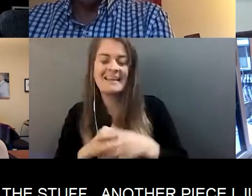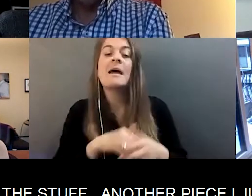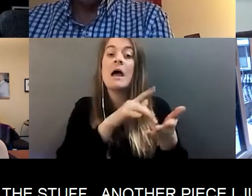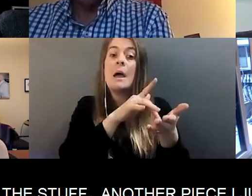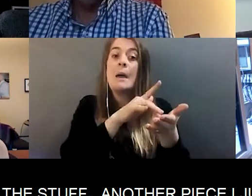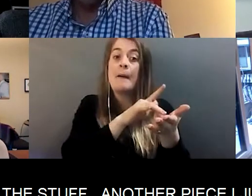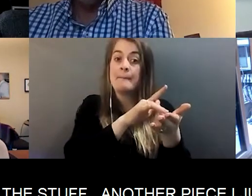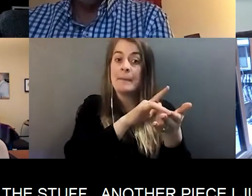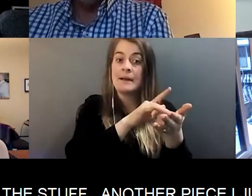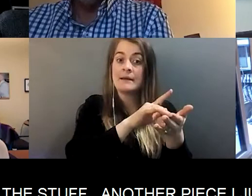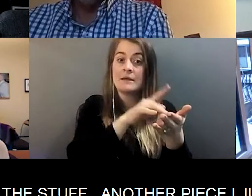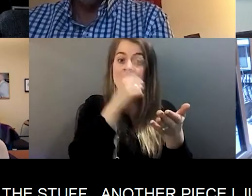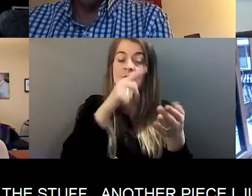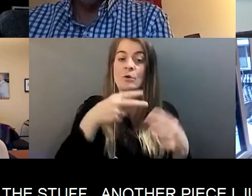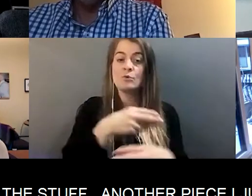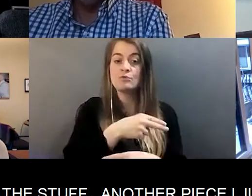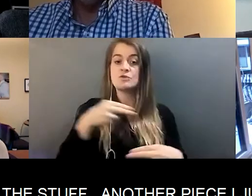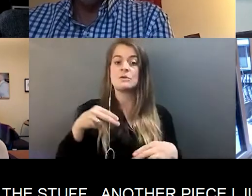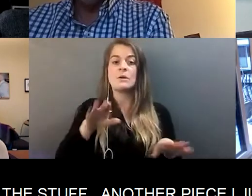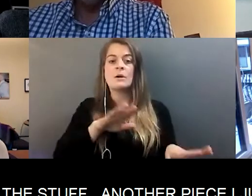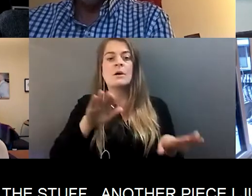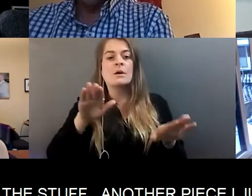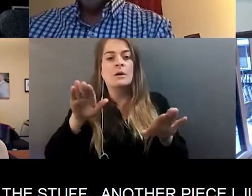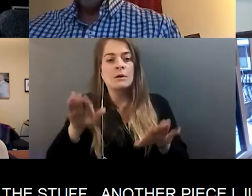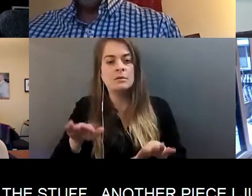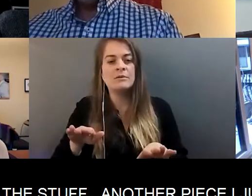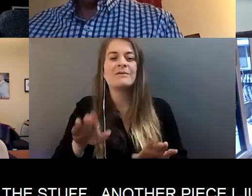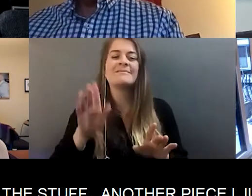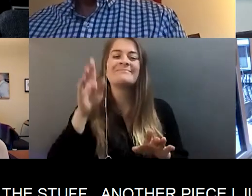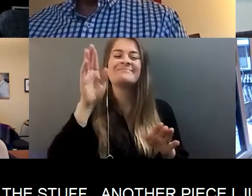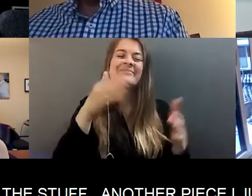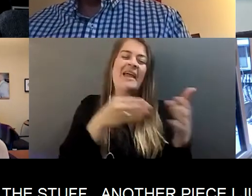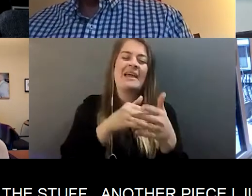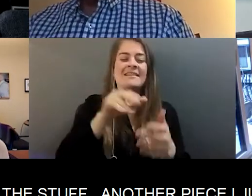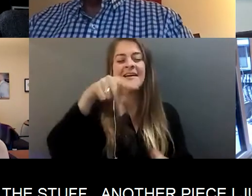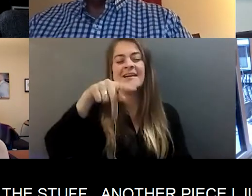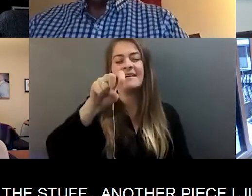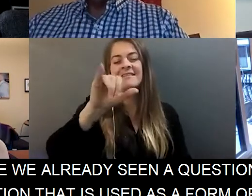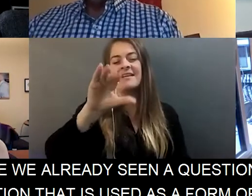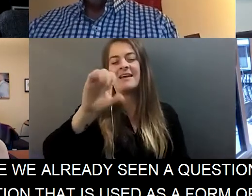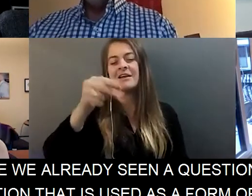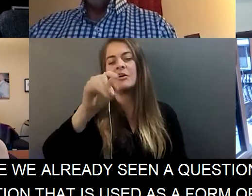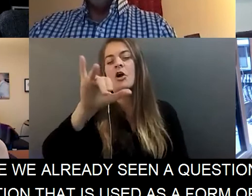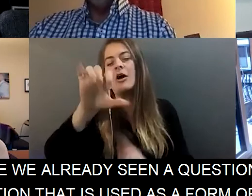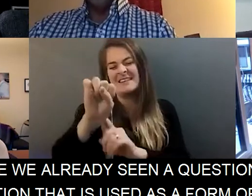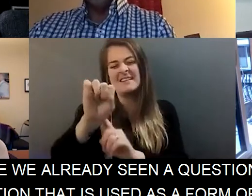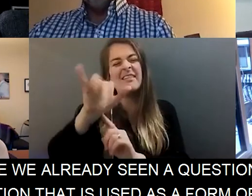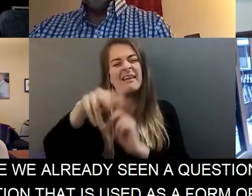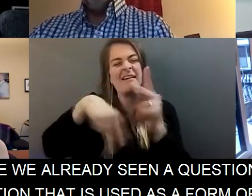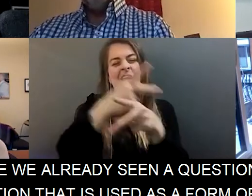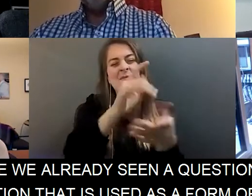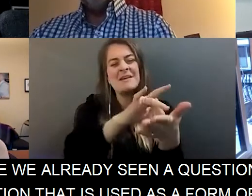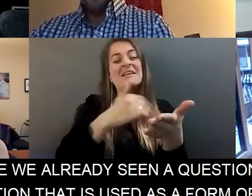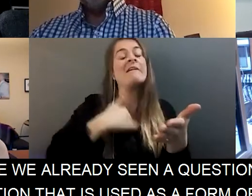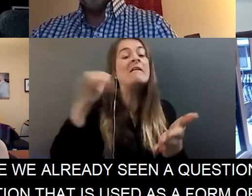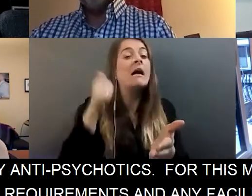that is used as a form of restraint. Often we say antipsychotics. So for this medication, there are other